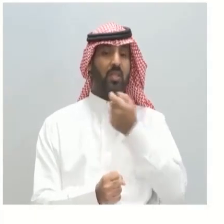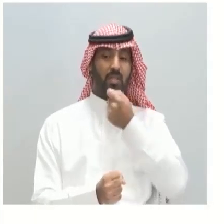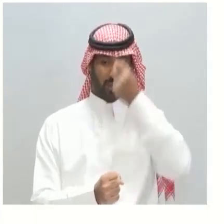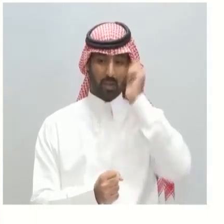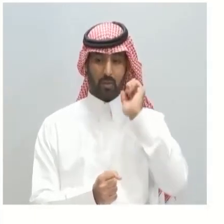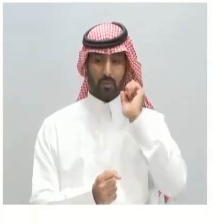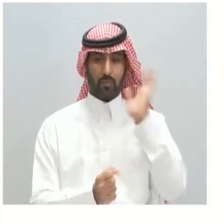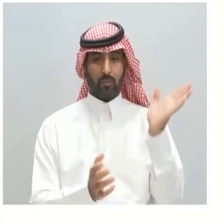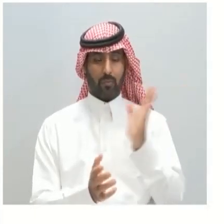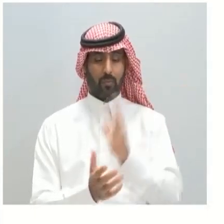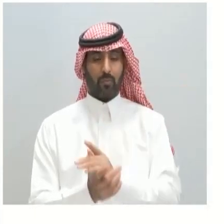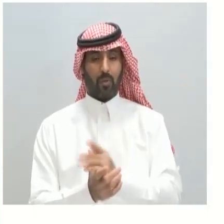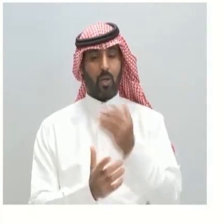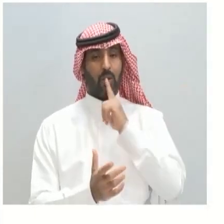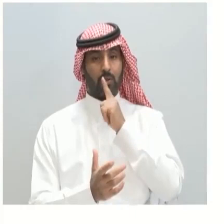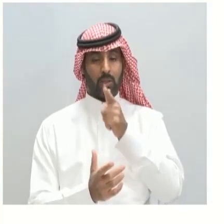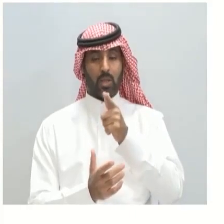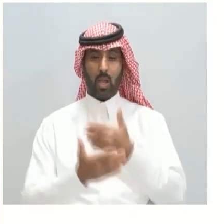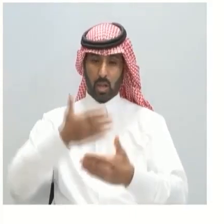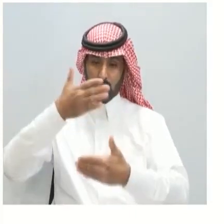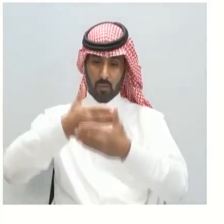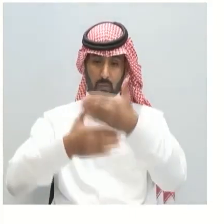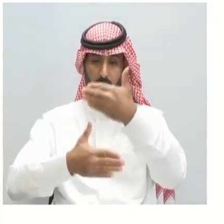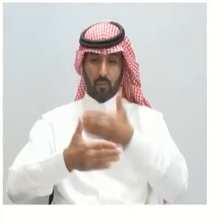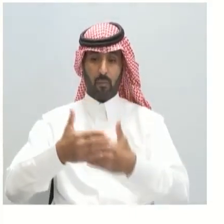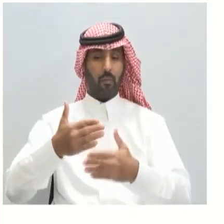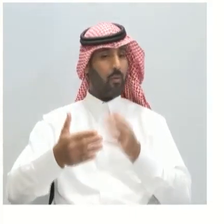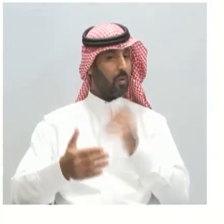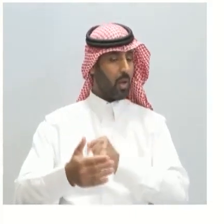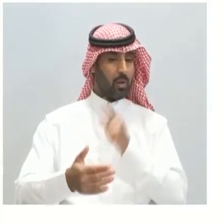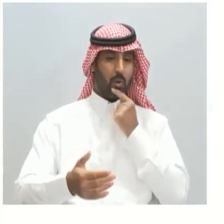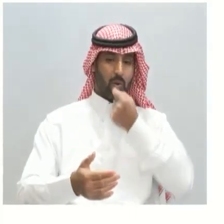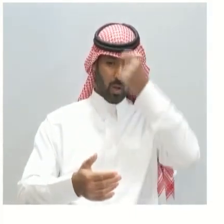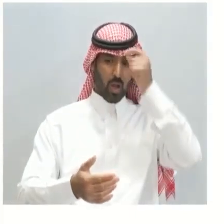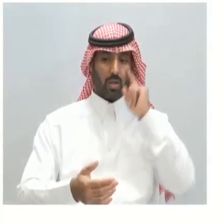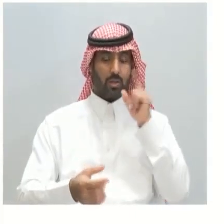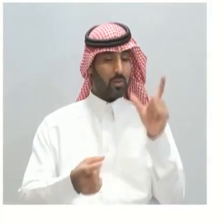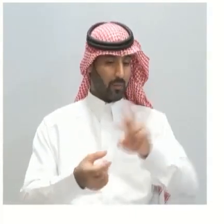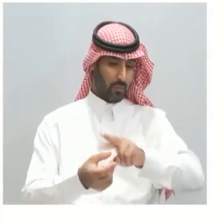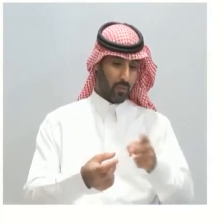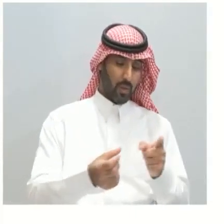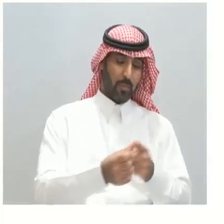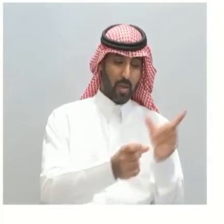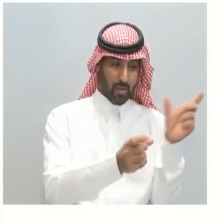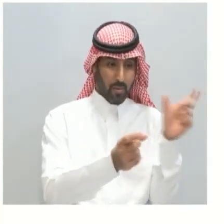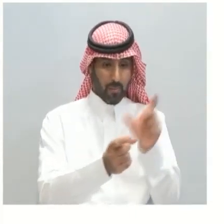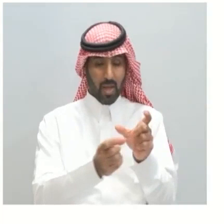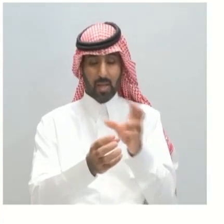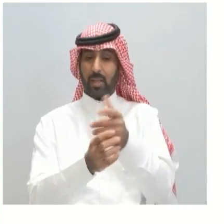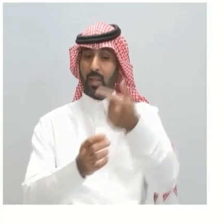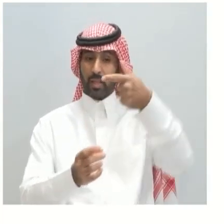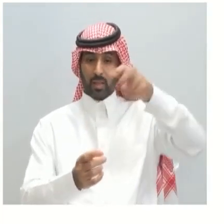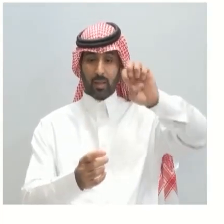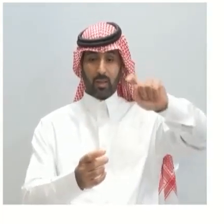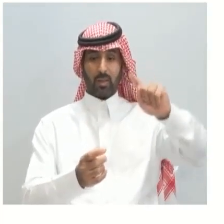an adjective. Here's a language builder for you. Not all adjectives can be used after get. So this